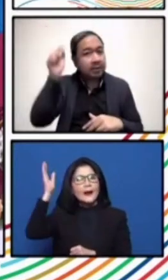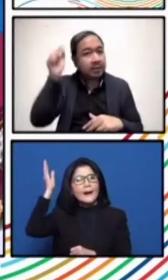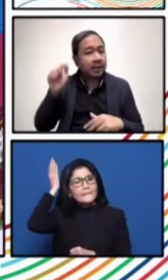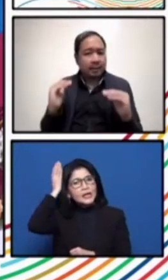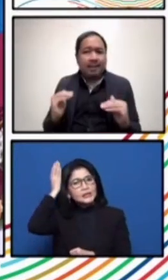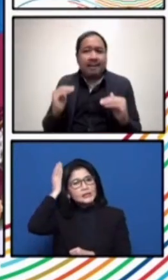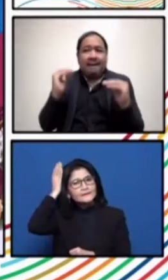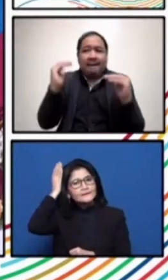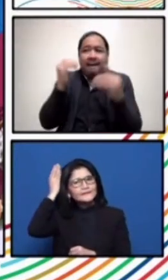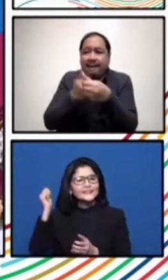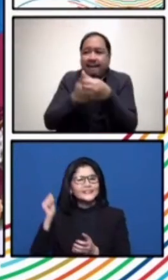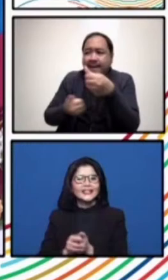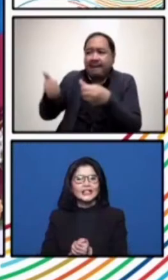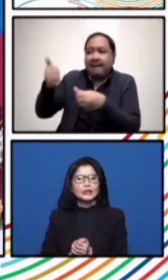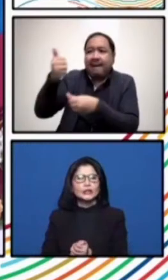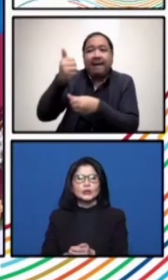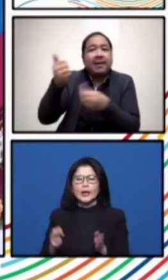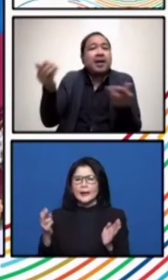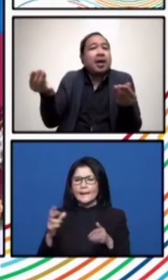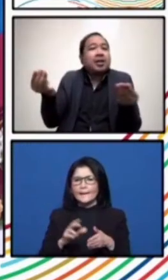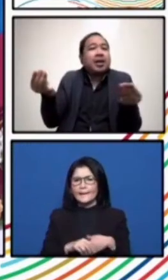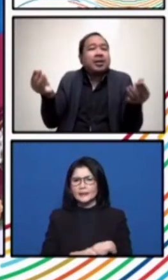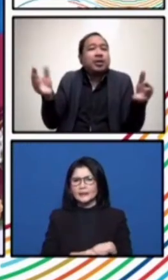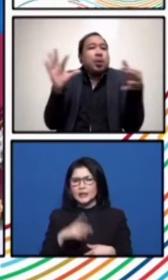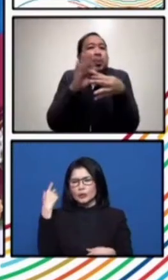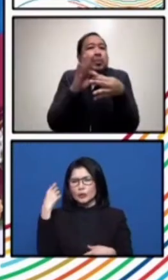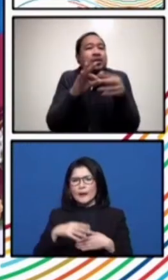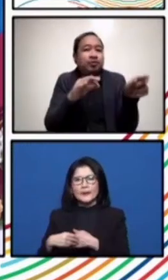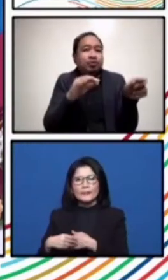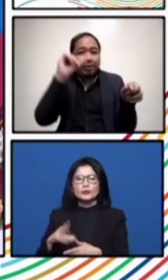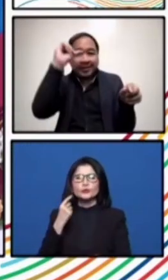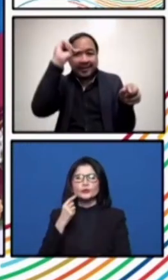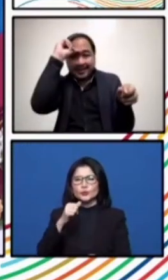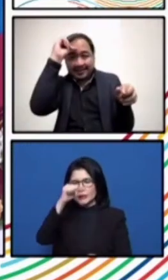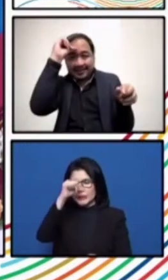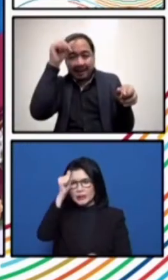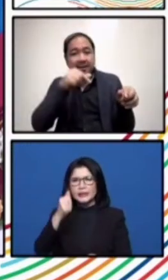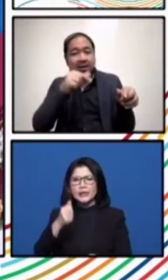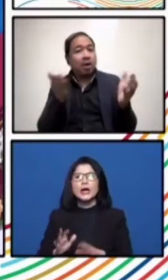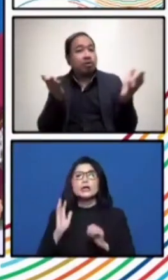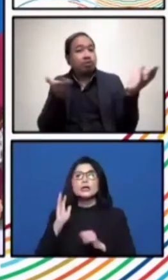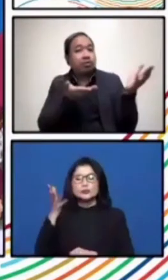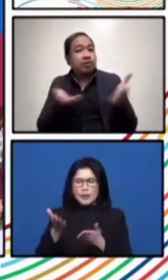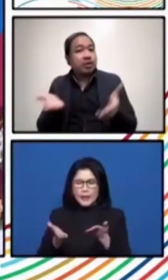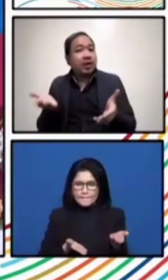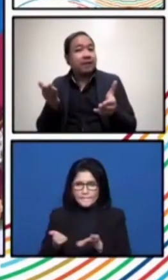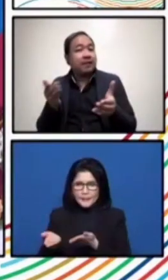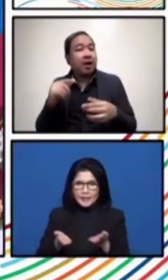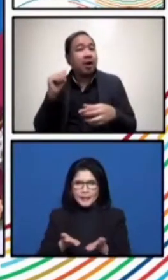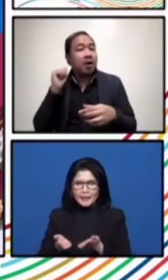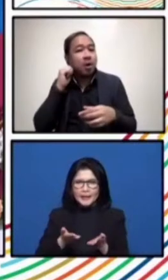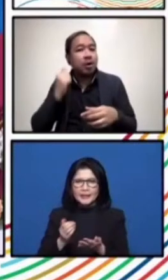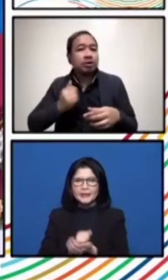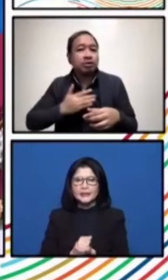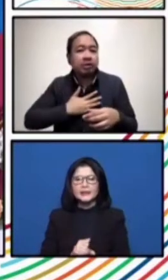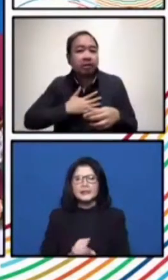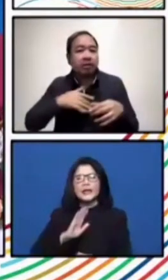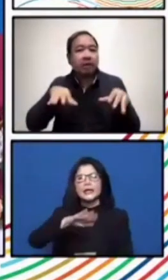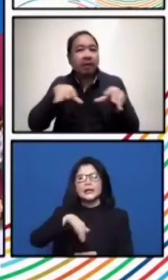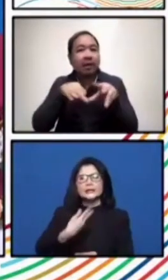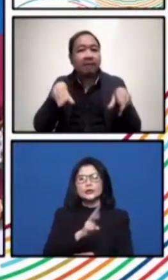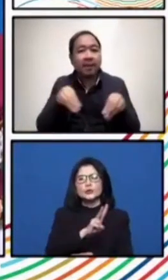Commissioner of to India had served in minister of gender and family from 2005